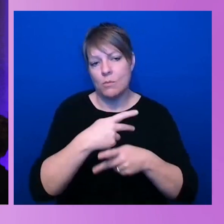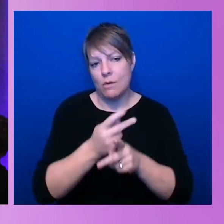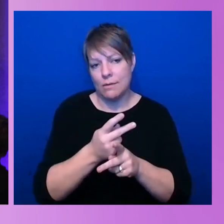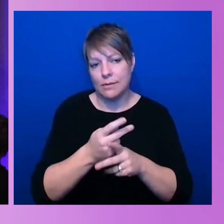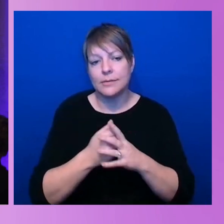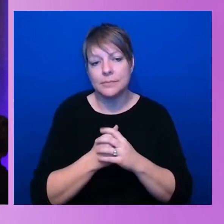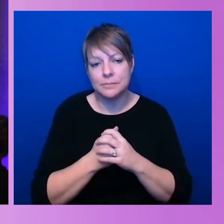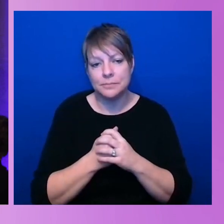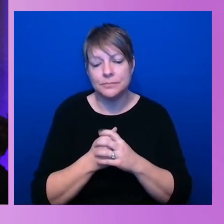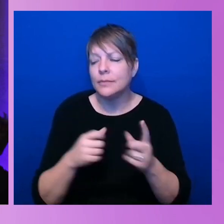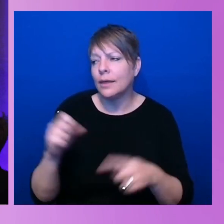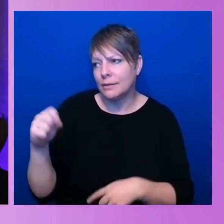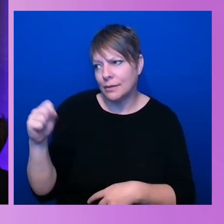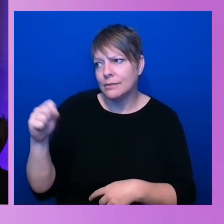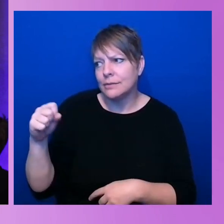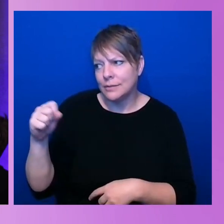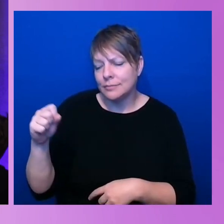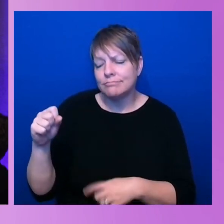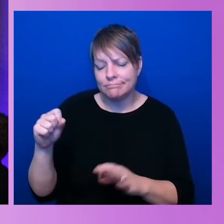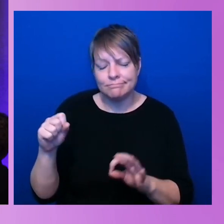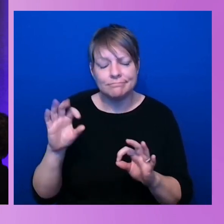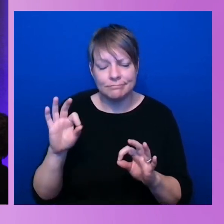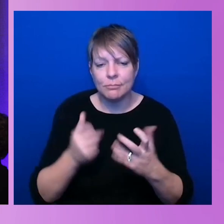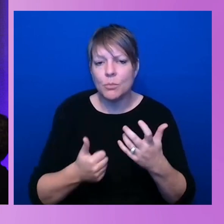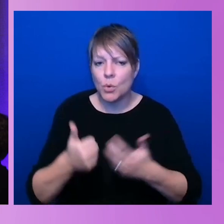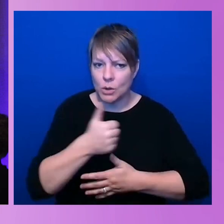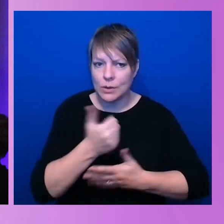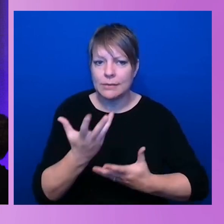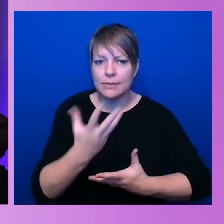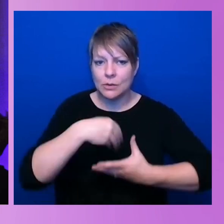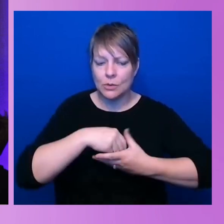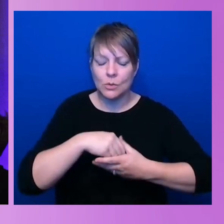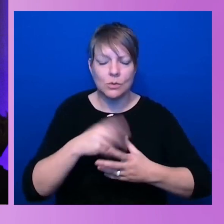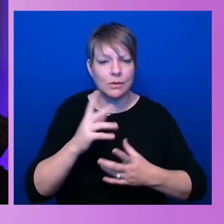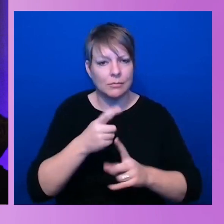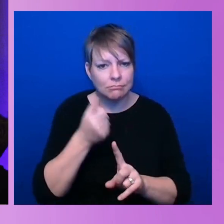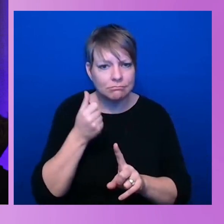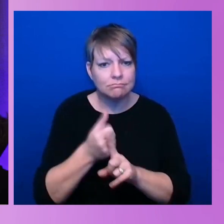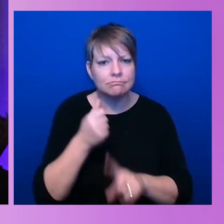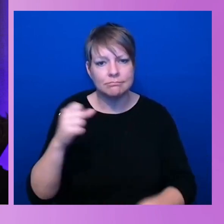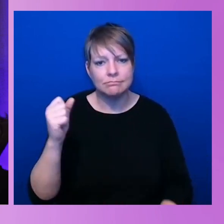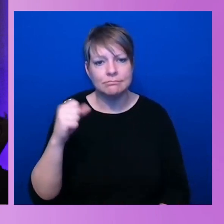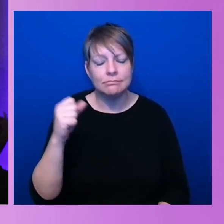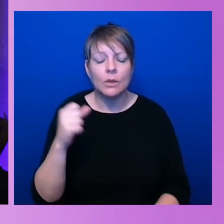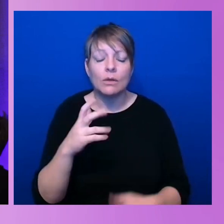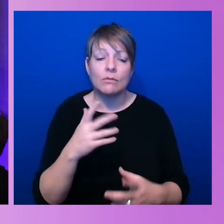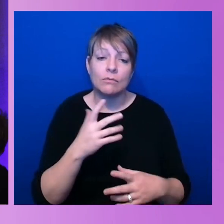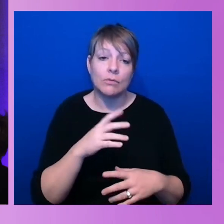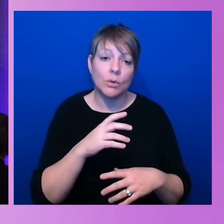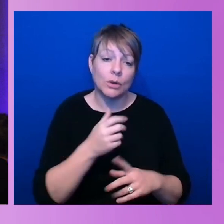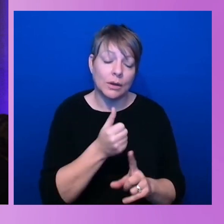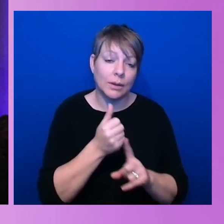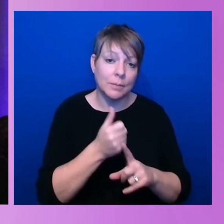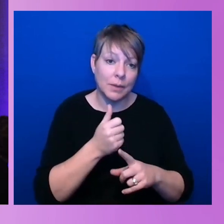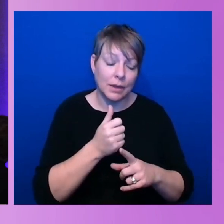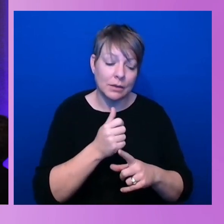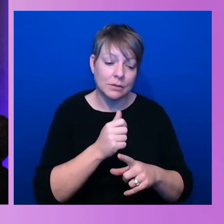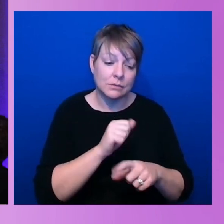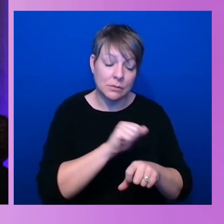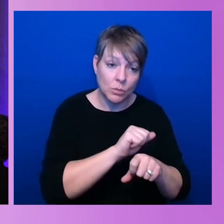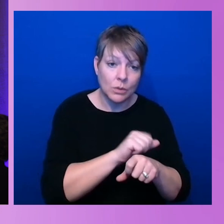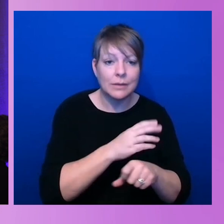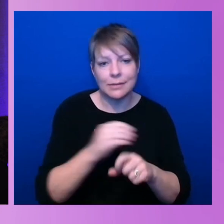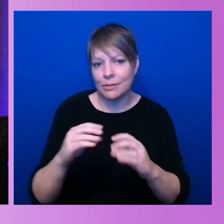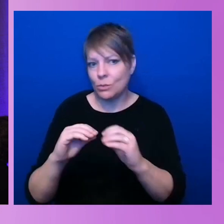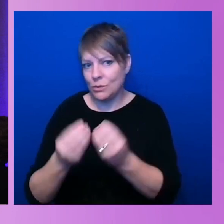absolutely. Prioritizing inclusion makes such a huge impact on employees and as well as the organization. I'd love to